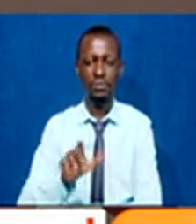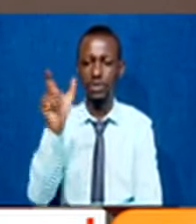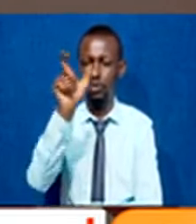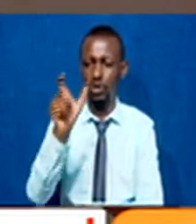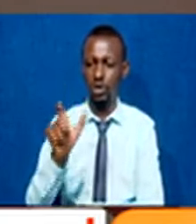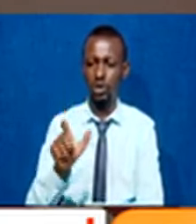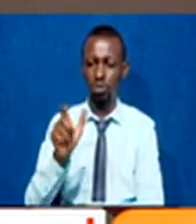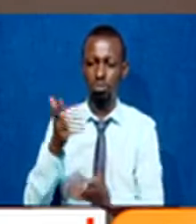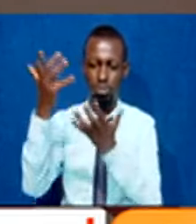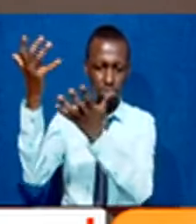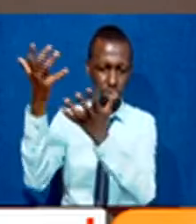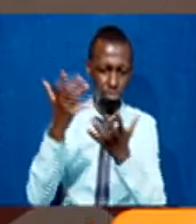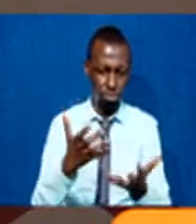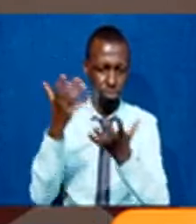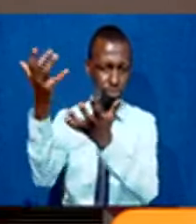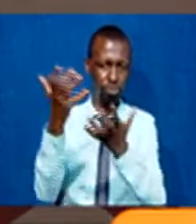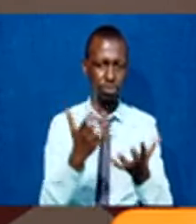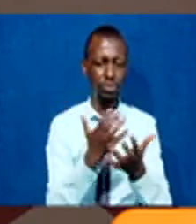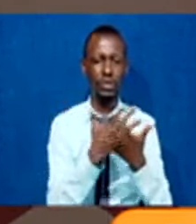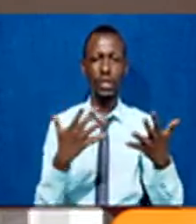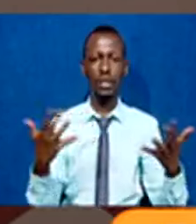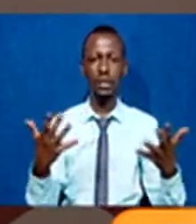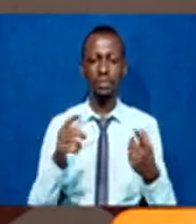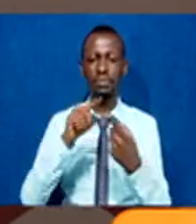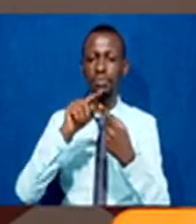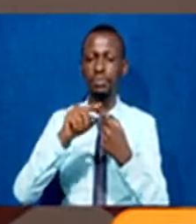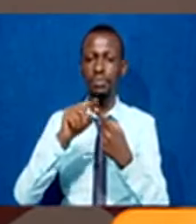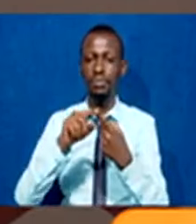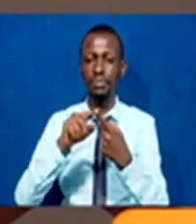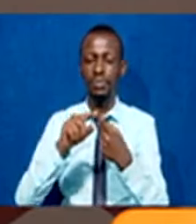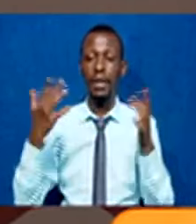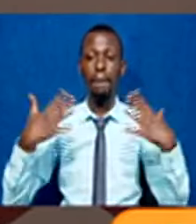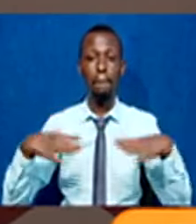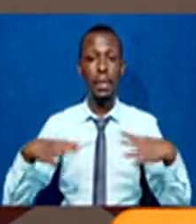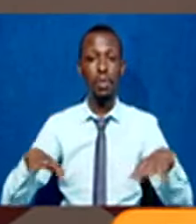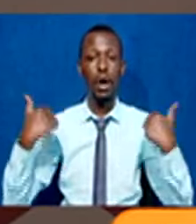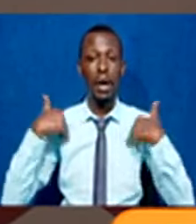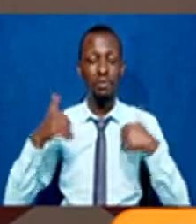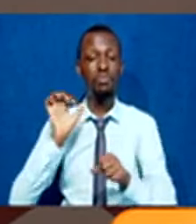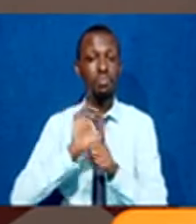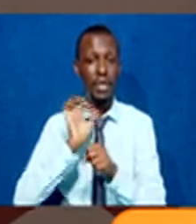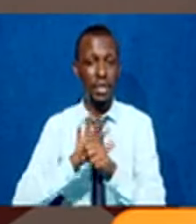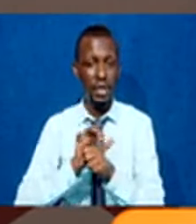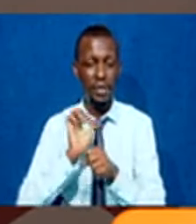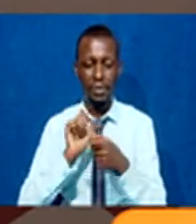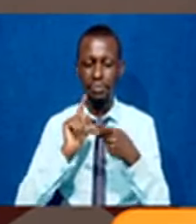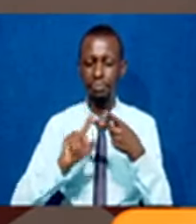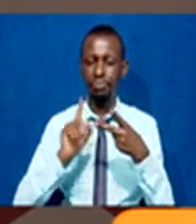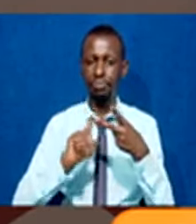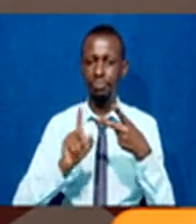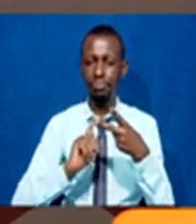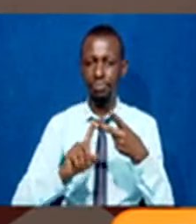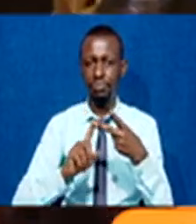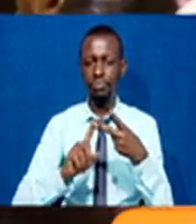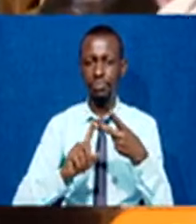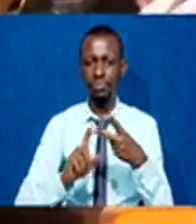regional supply chains. One, because of the size of the population, and two, because of its